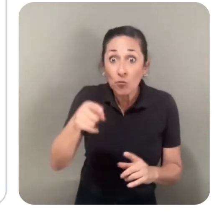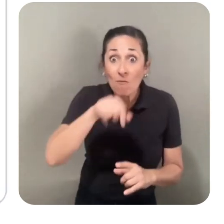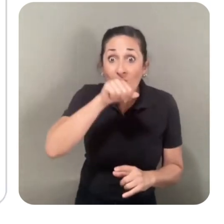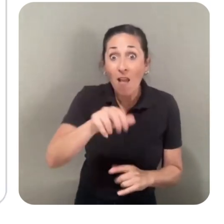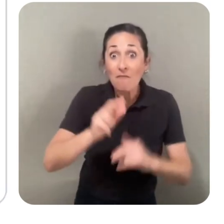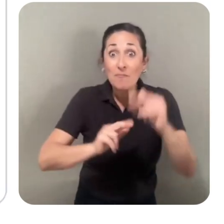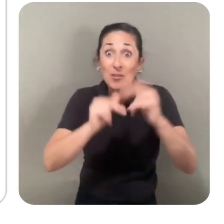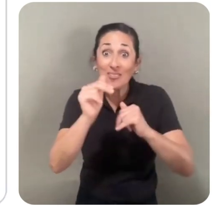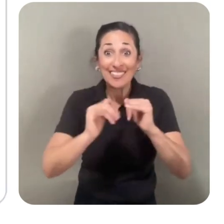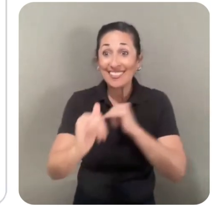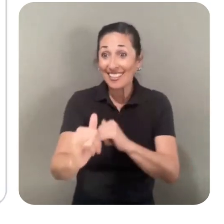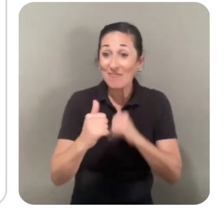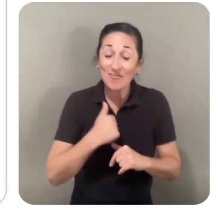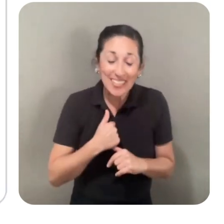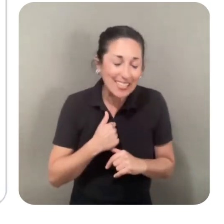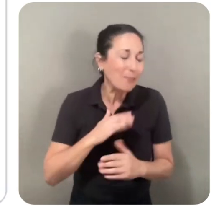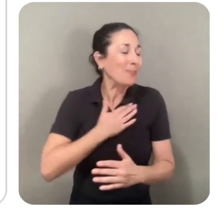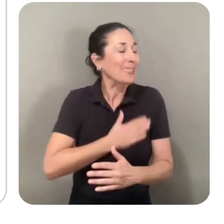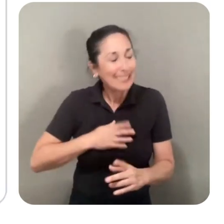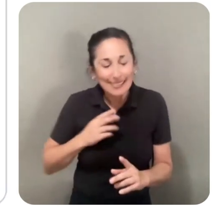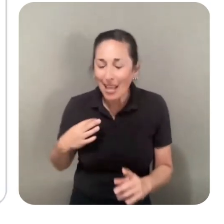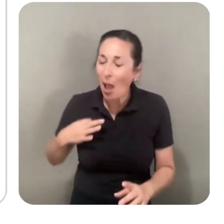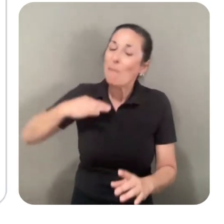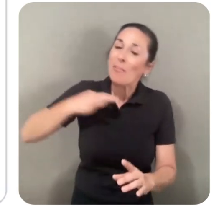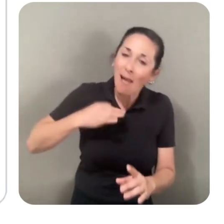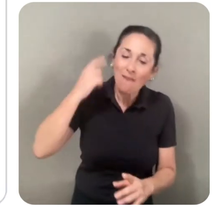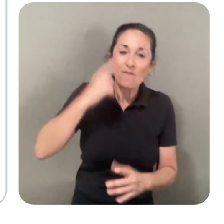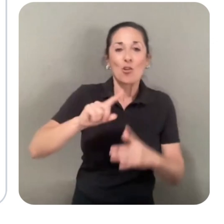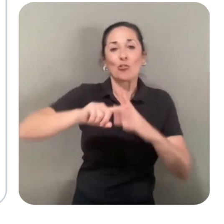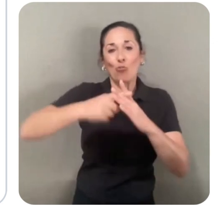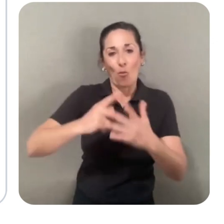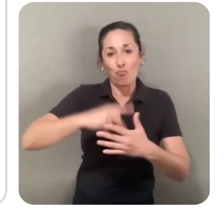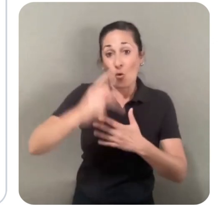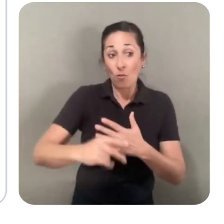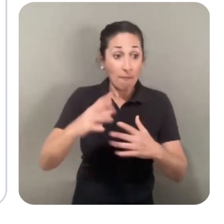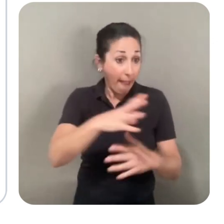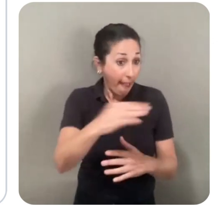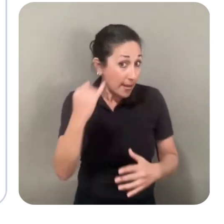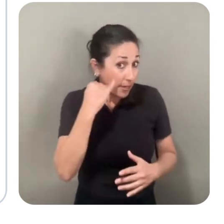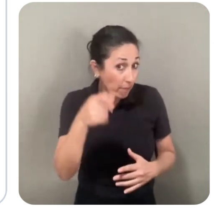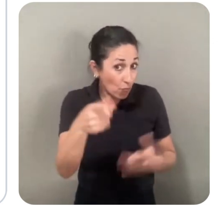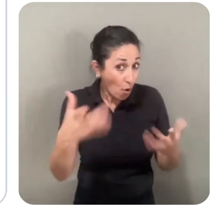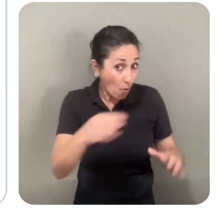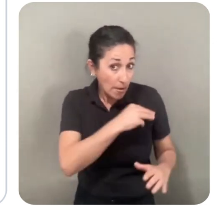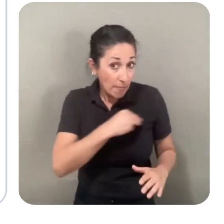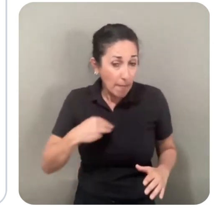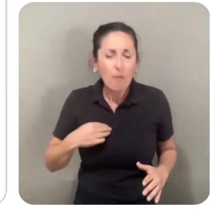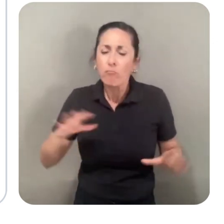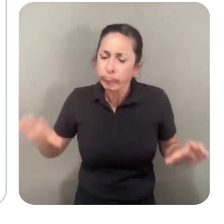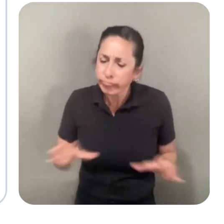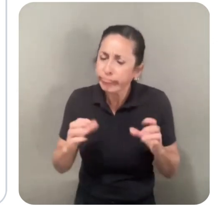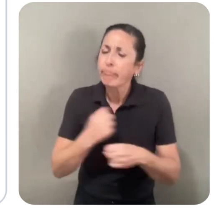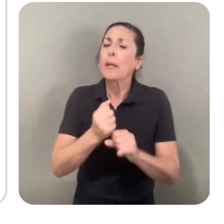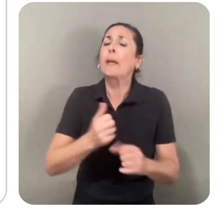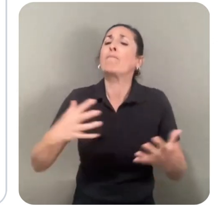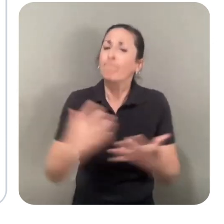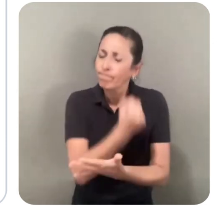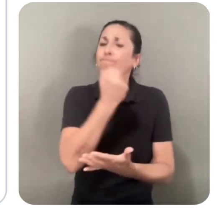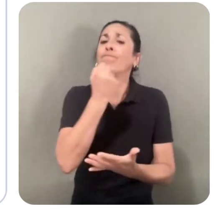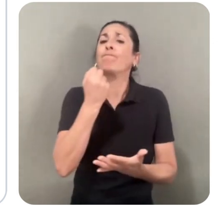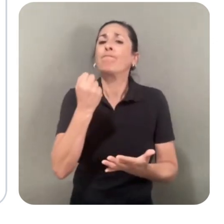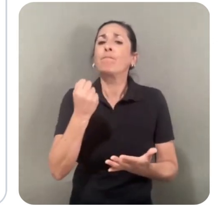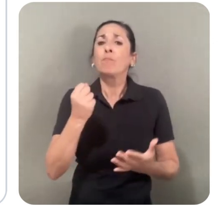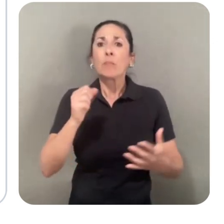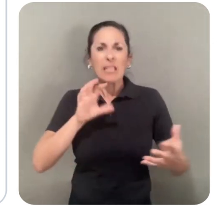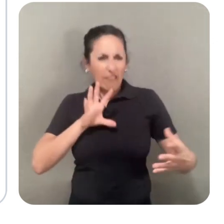please apply to the START program. And if you're already a member, I encourage you to make the most of it by engaging with the START